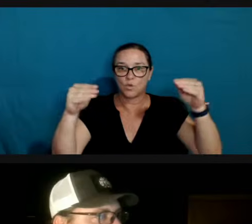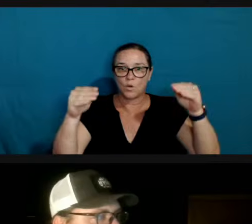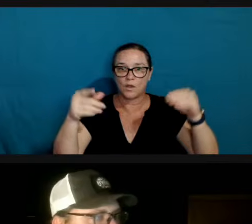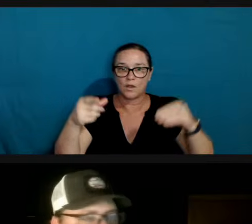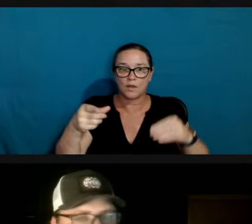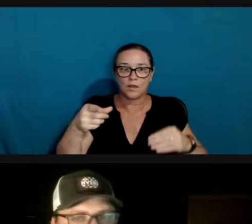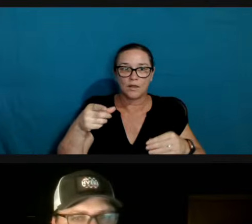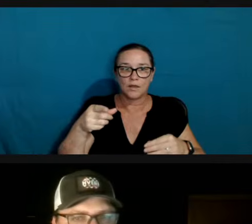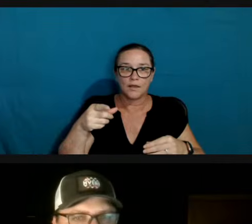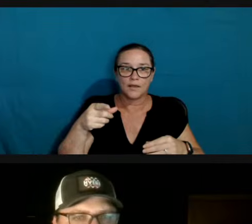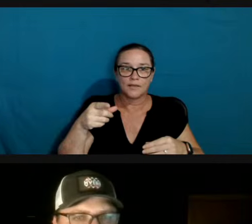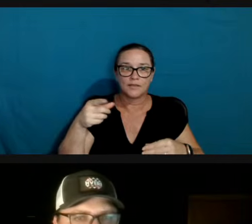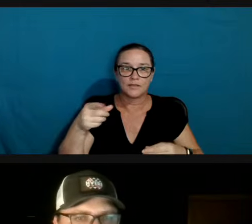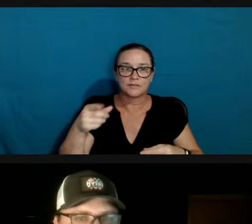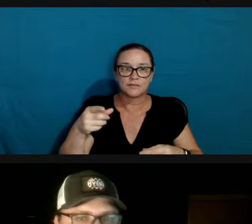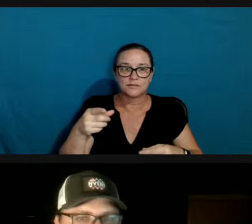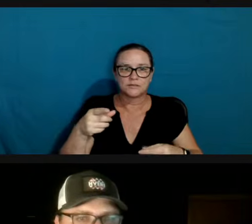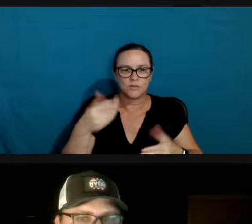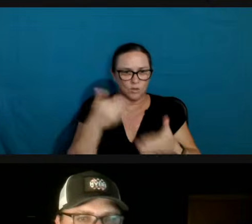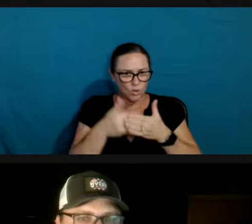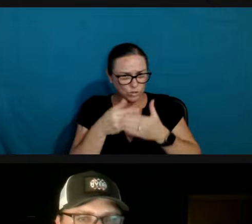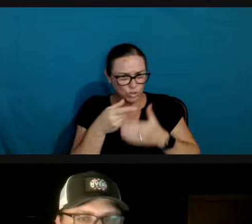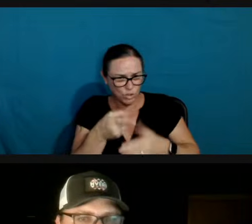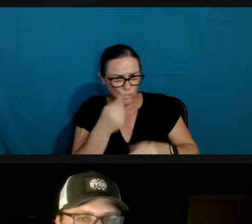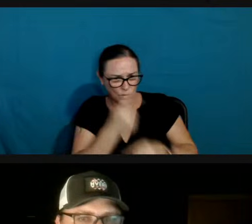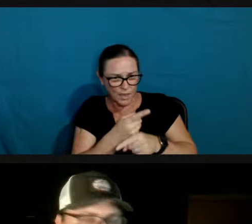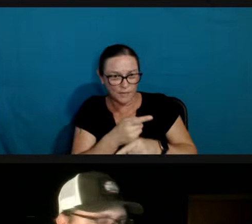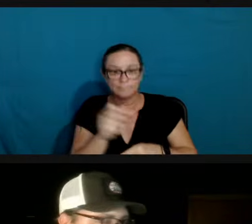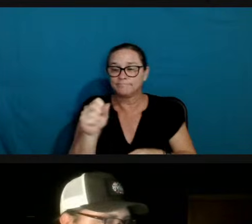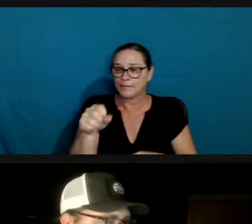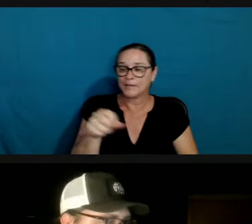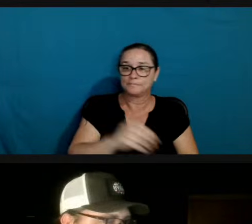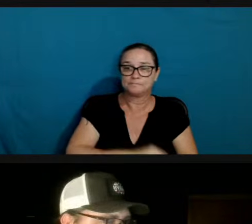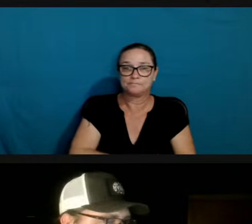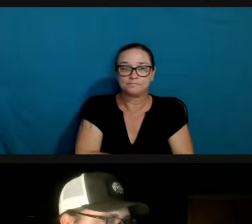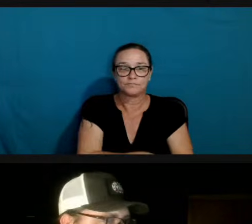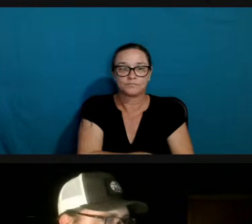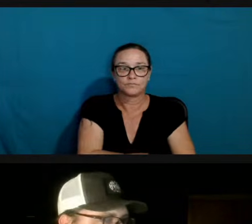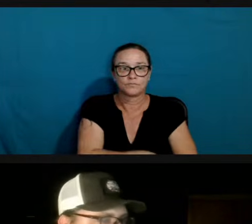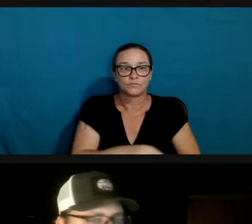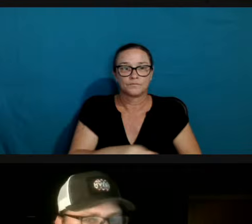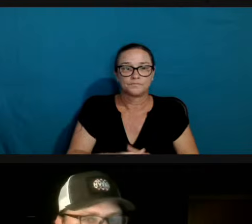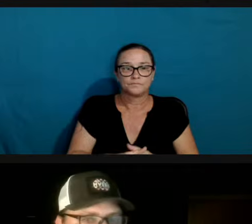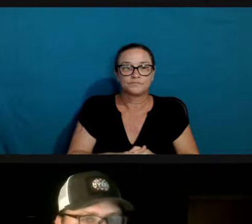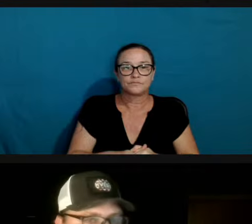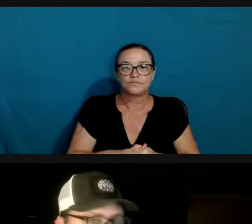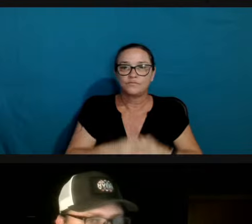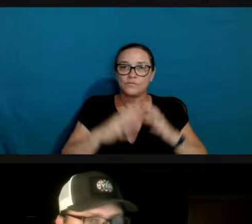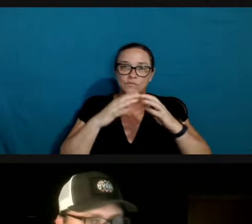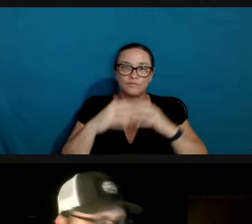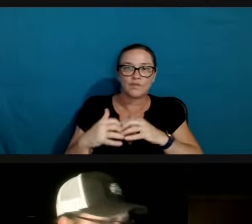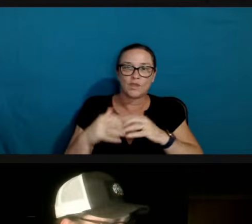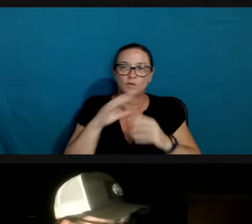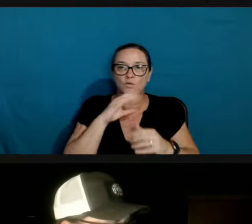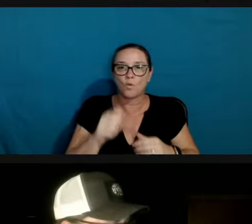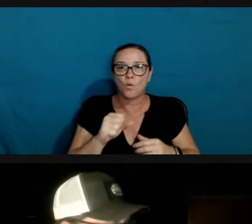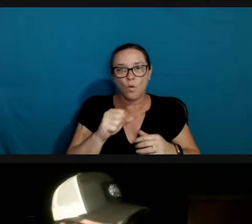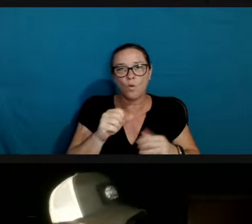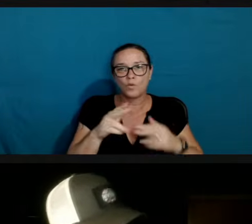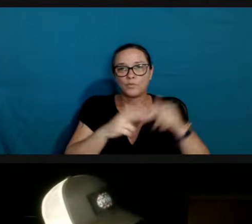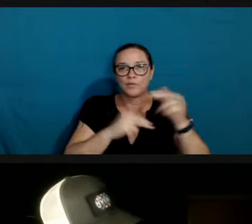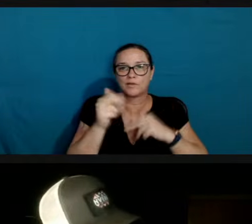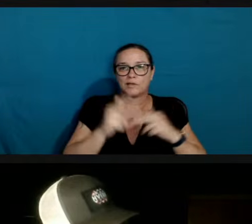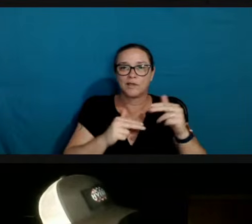this is up by you, right? Mm-hmm. Yeah, and just collapsed. It was an old building, but just taken